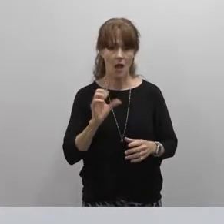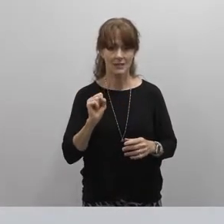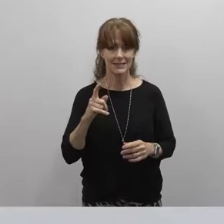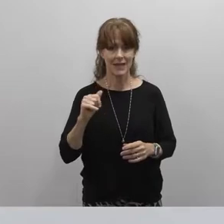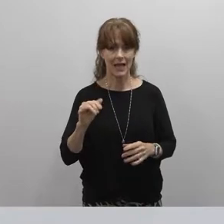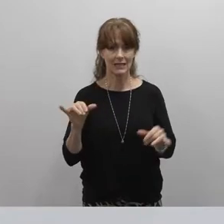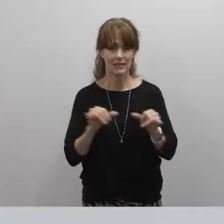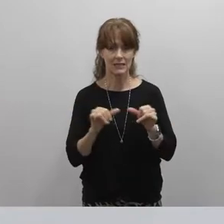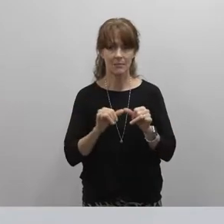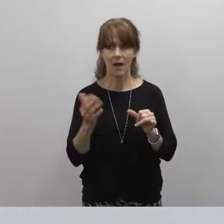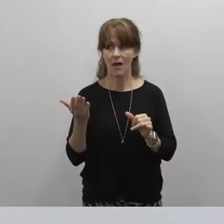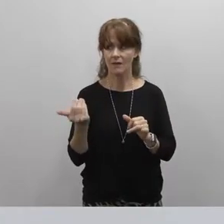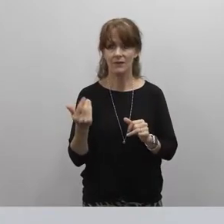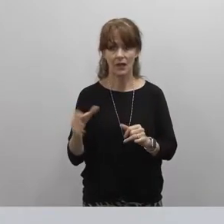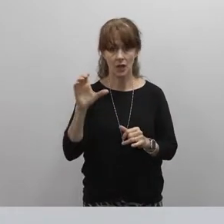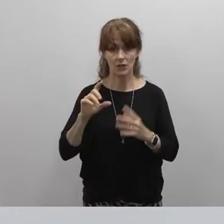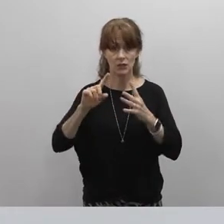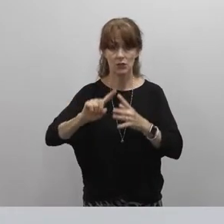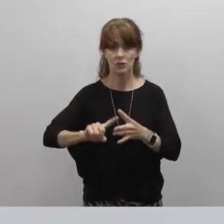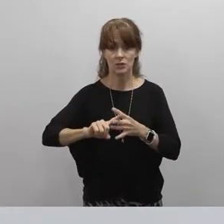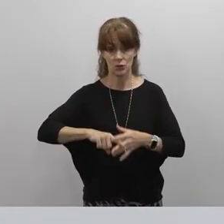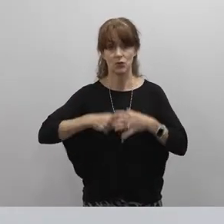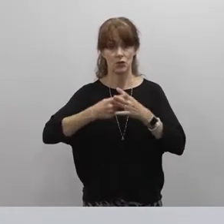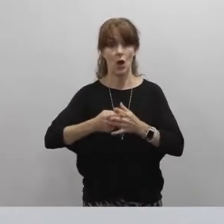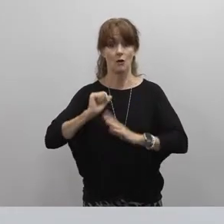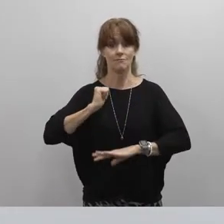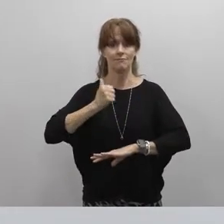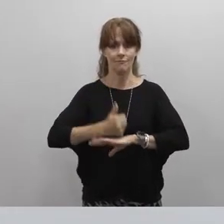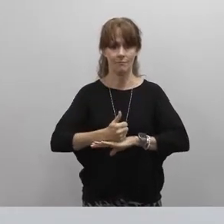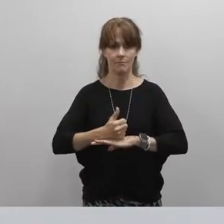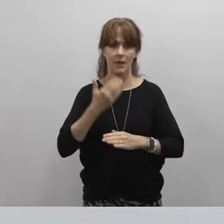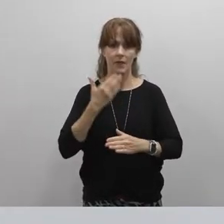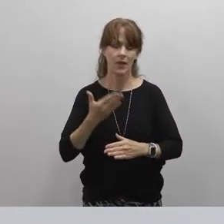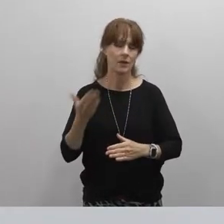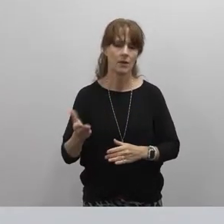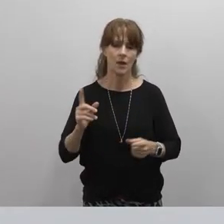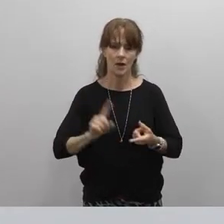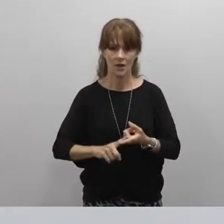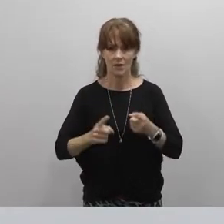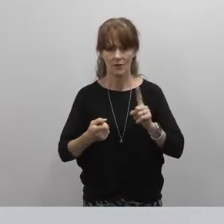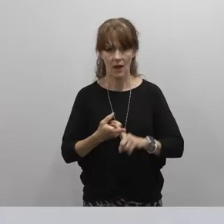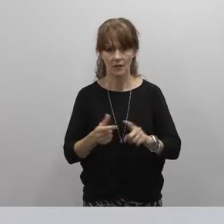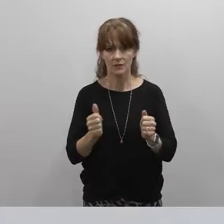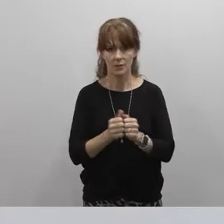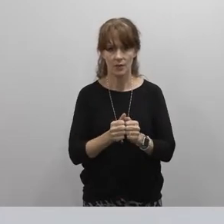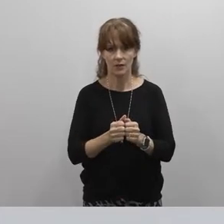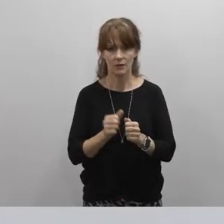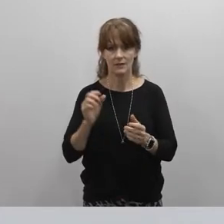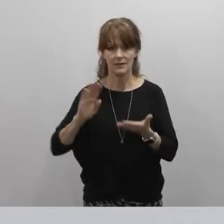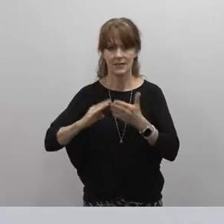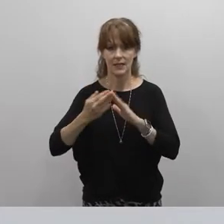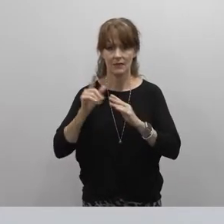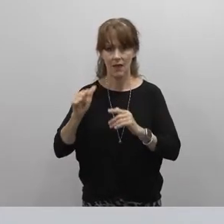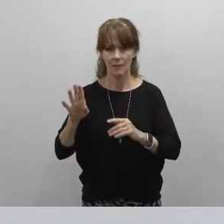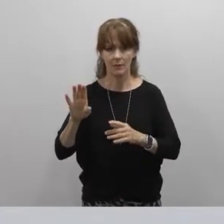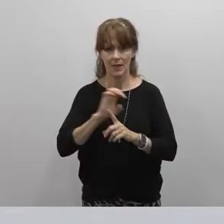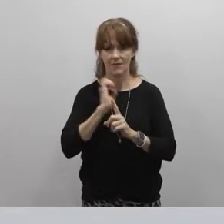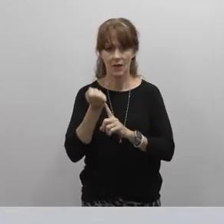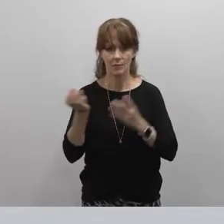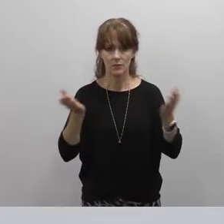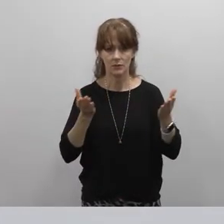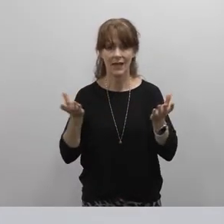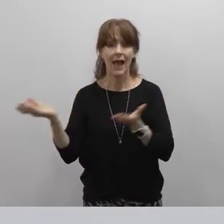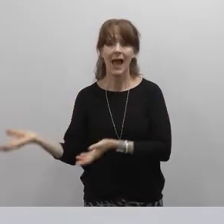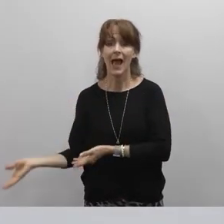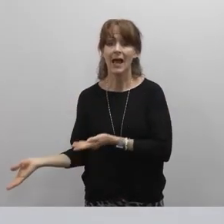about $1,500 to get started. Thank goodness for friends with City of Long Beach Environmental Services that